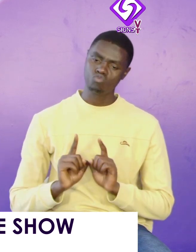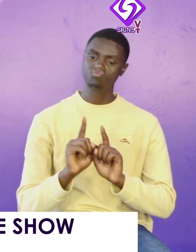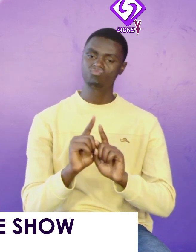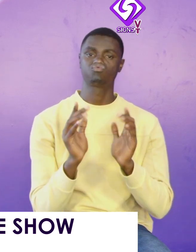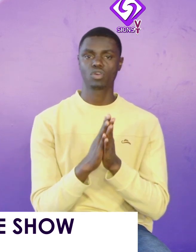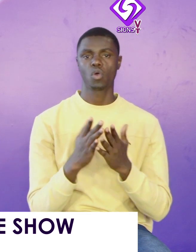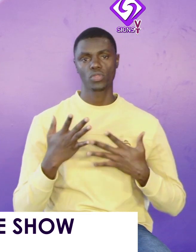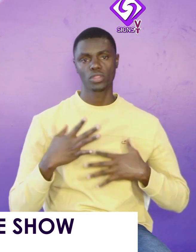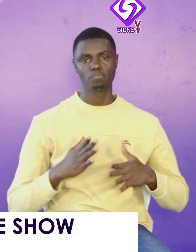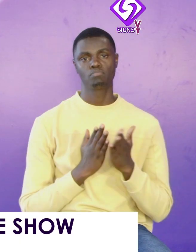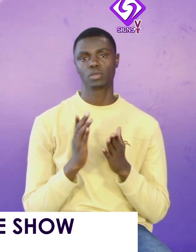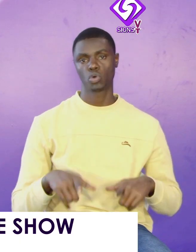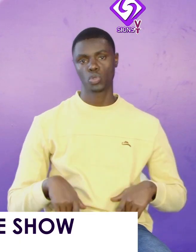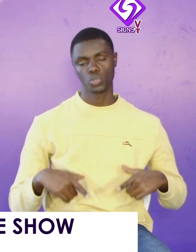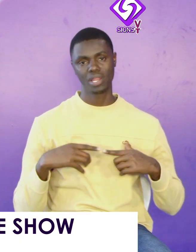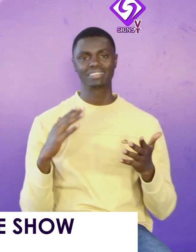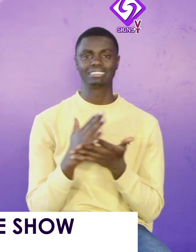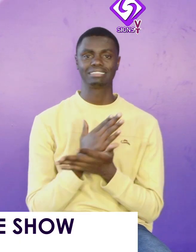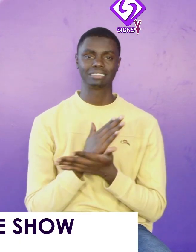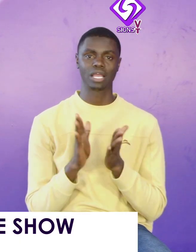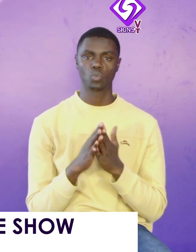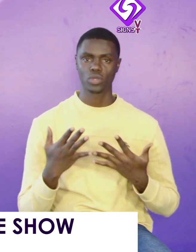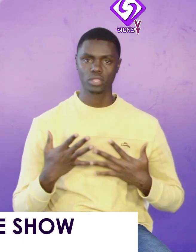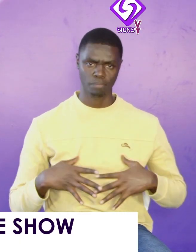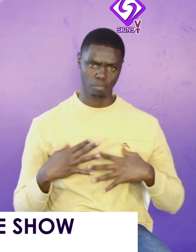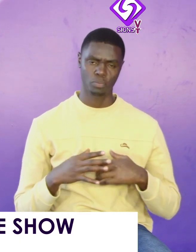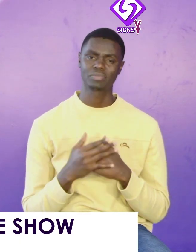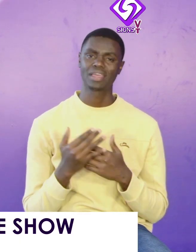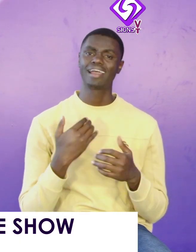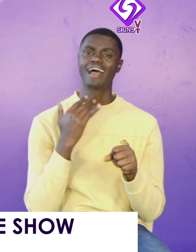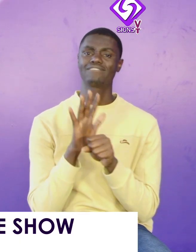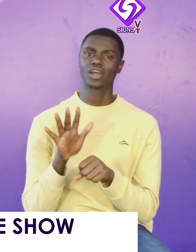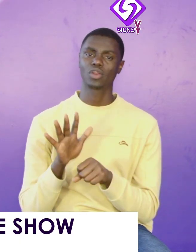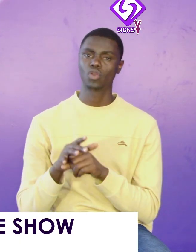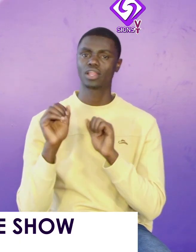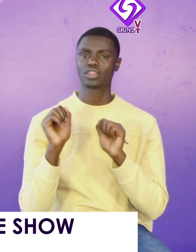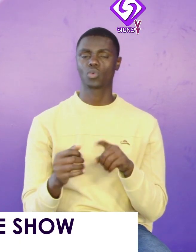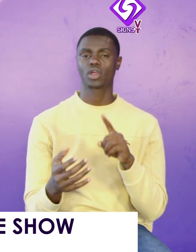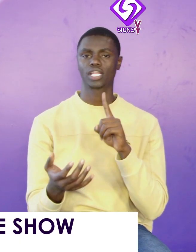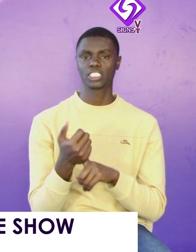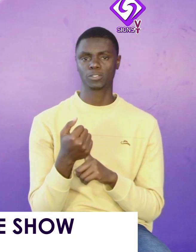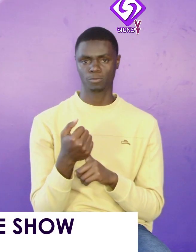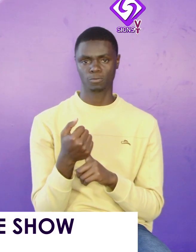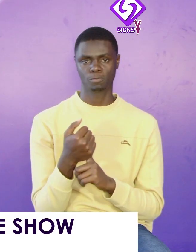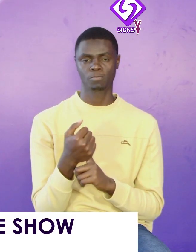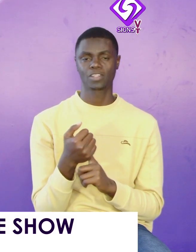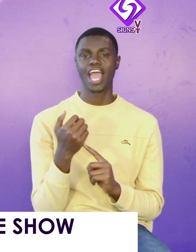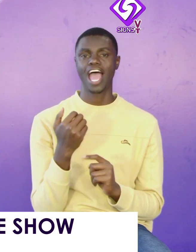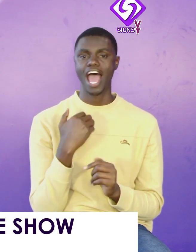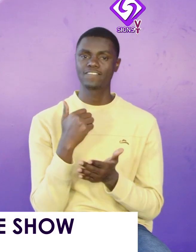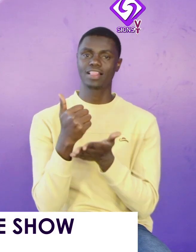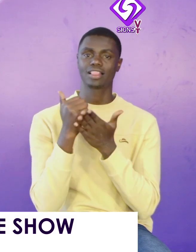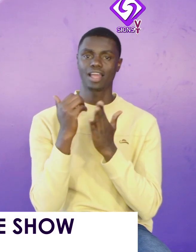through life. Share with somebody. There is a lot that you can gain. There are